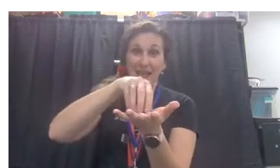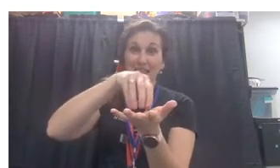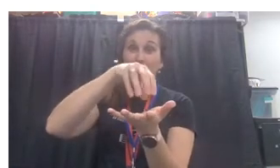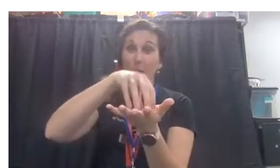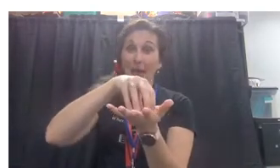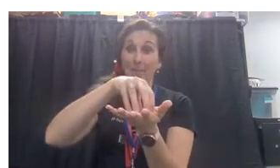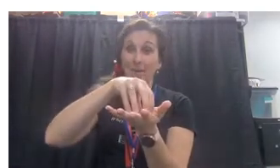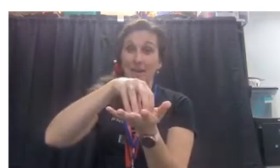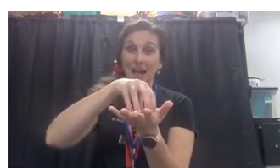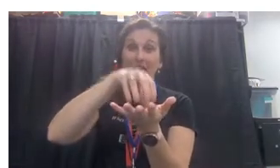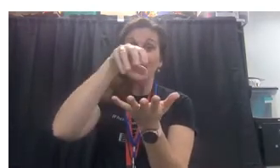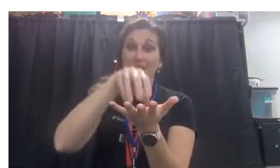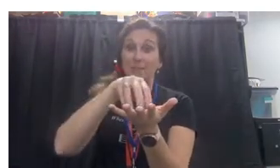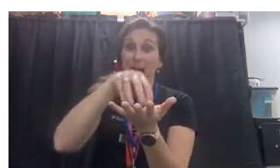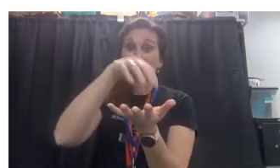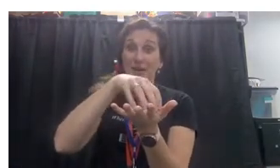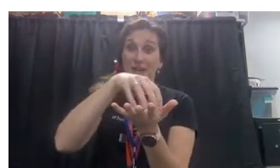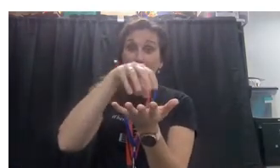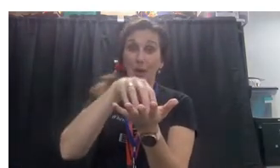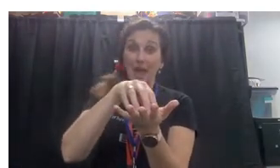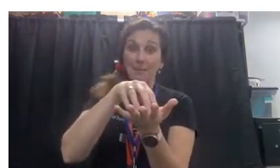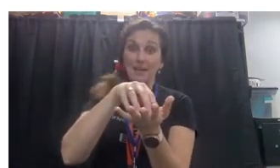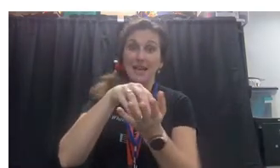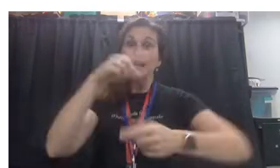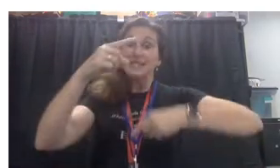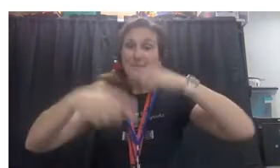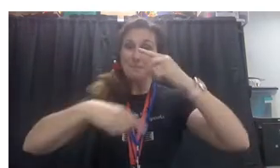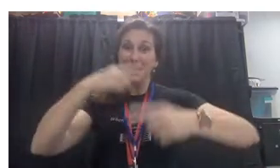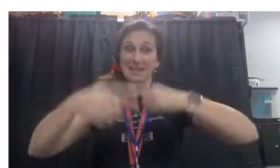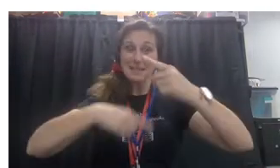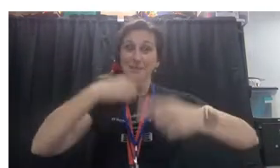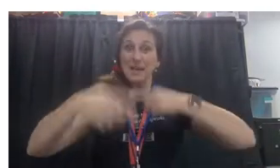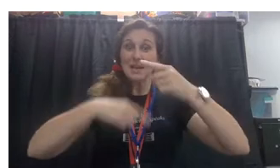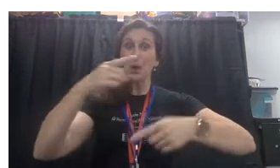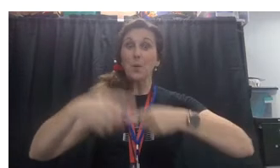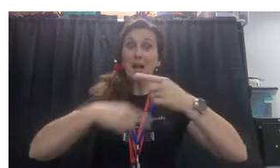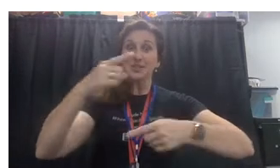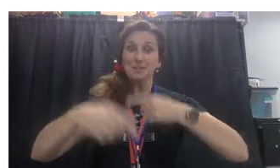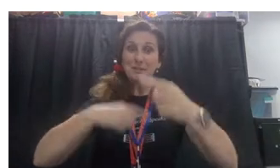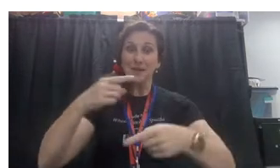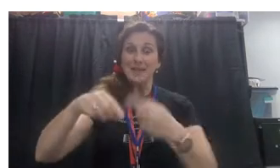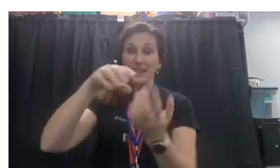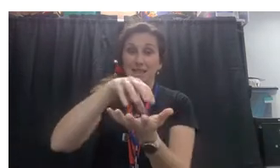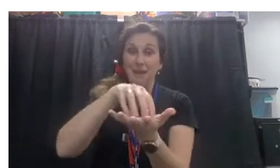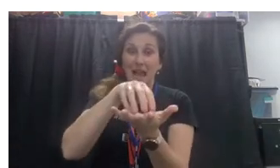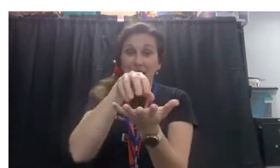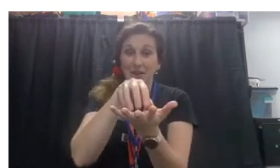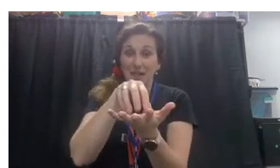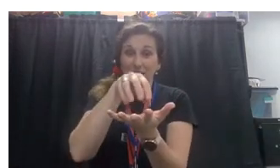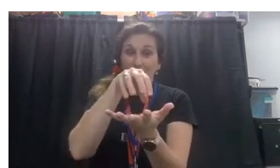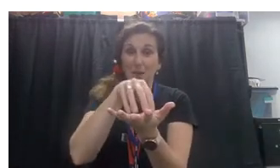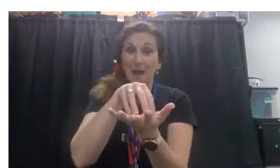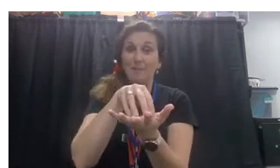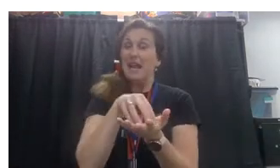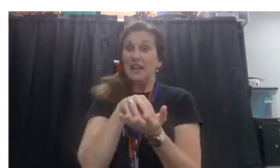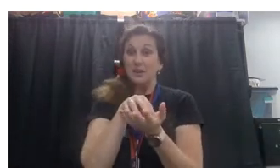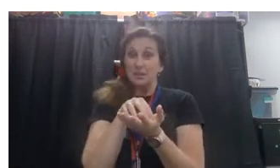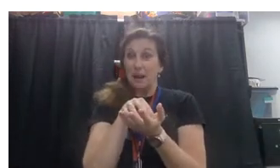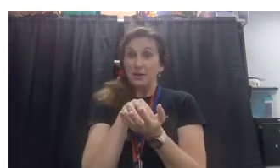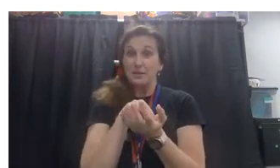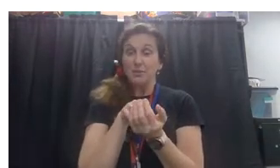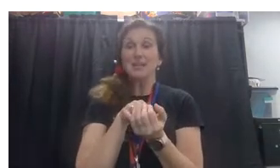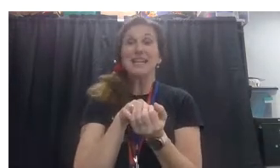Spider in the Web. The spider in the web. Spin, spin, oh, watch him spin, the spider in the web.